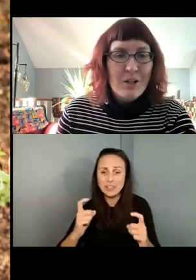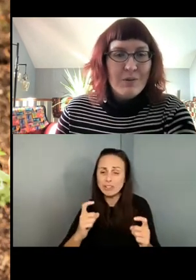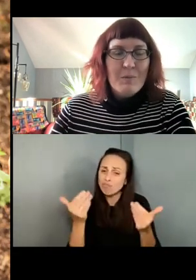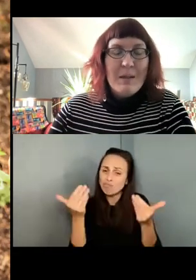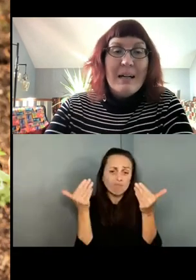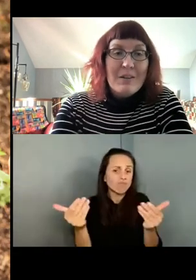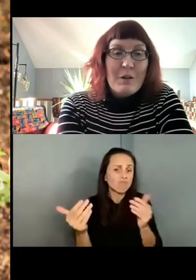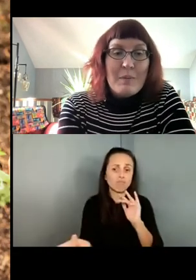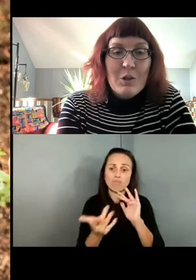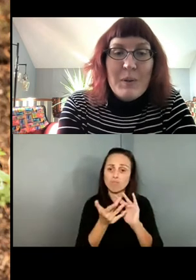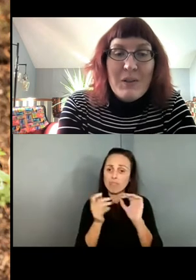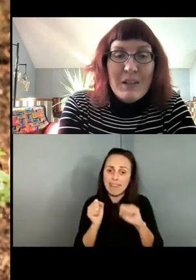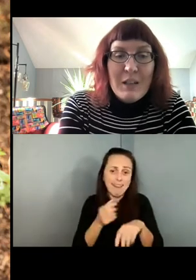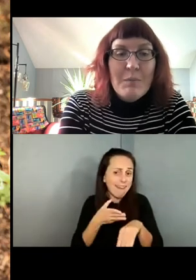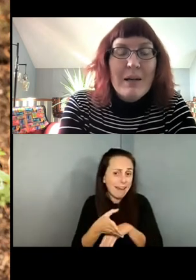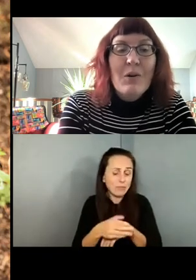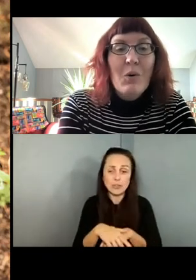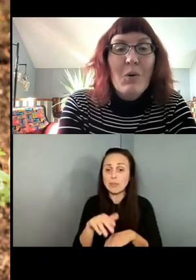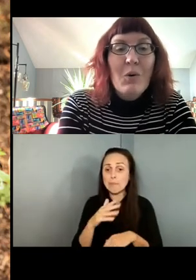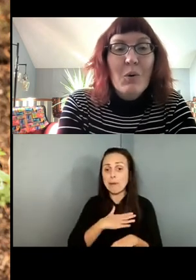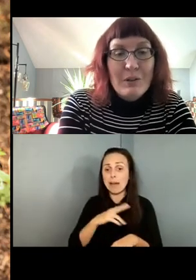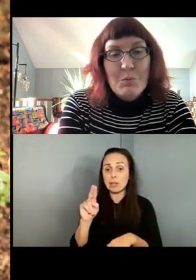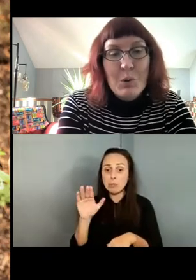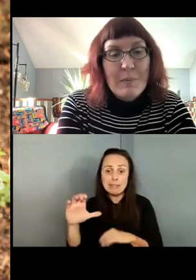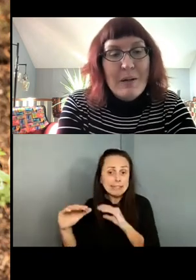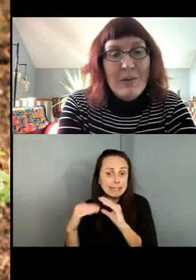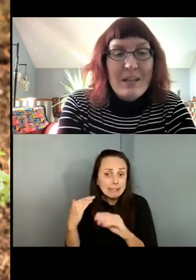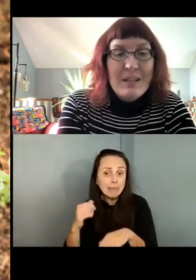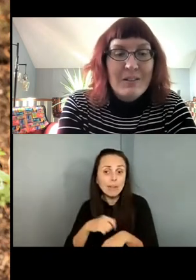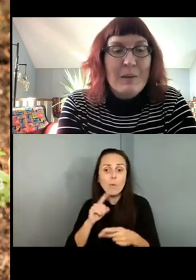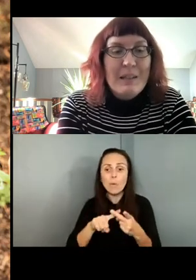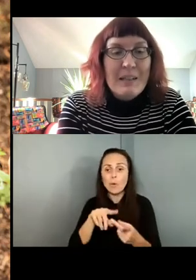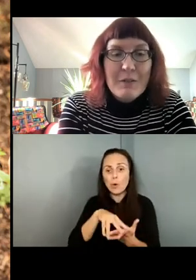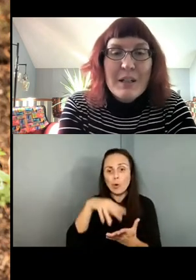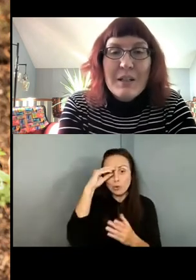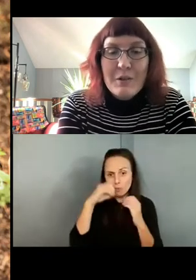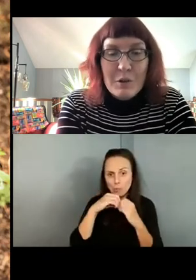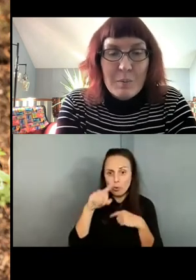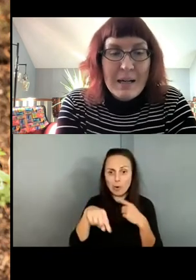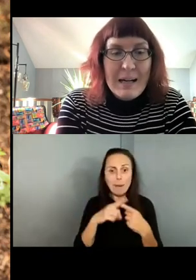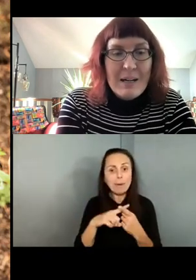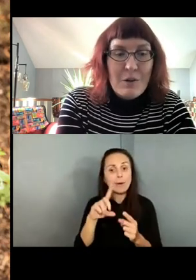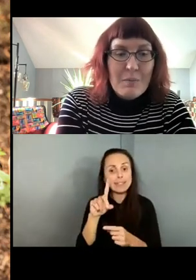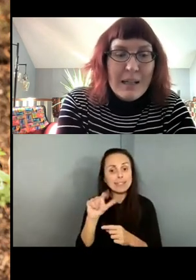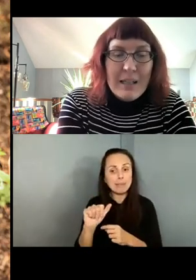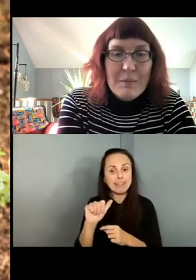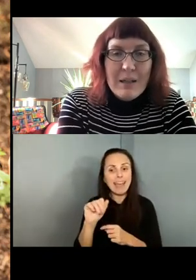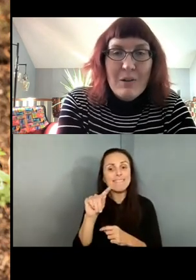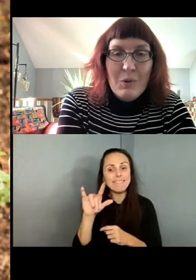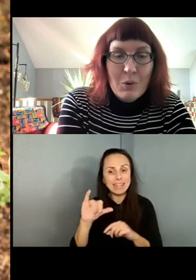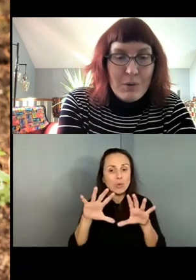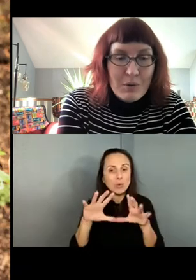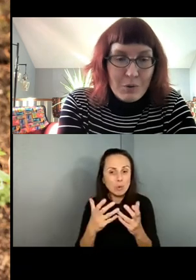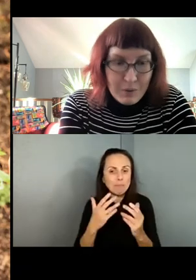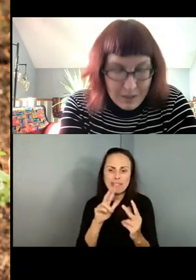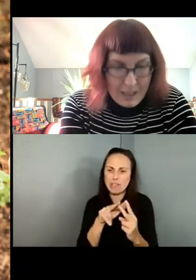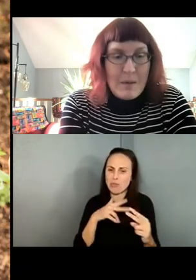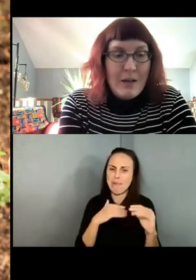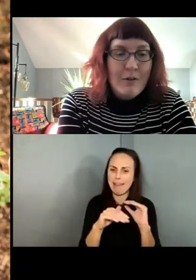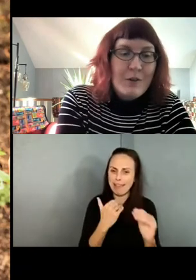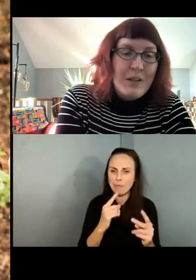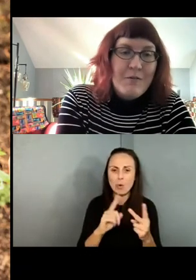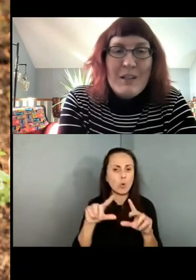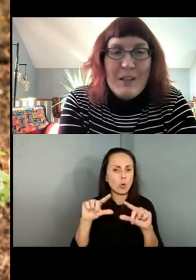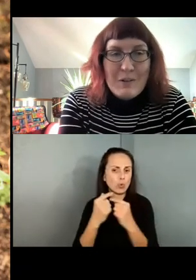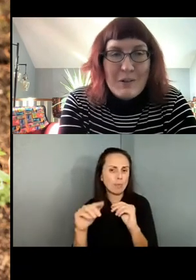free to reach out to me either at my UBC email or to learn more about the Disability Affinity Group, either at my email or the